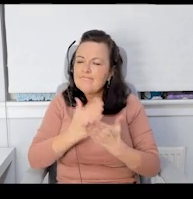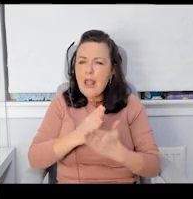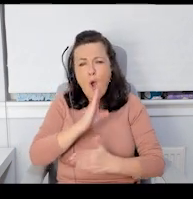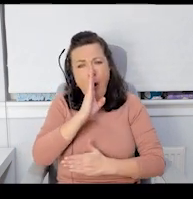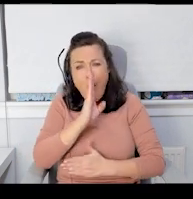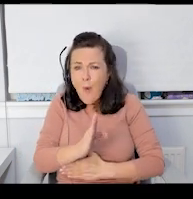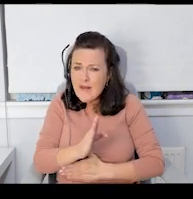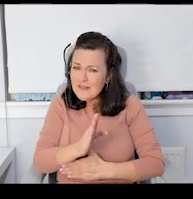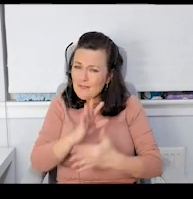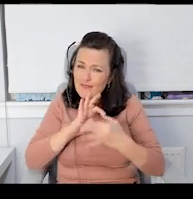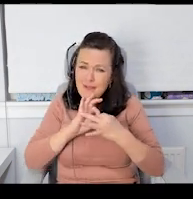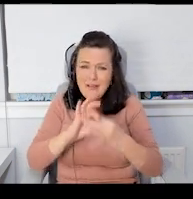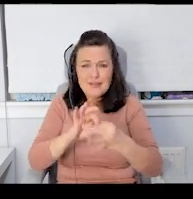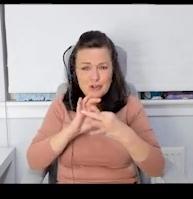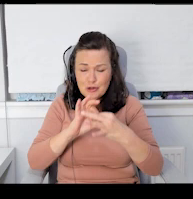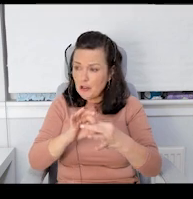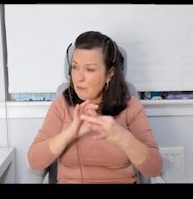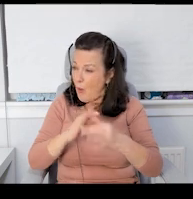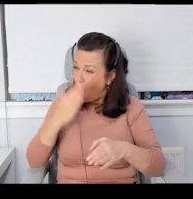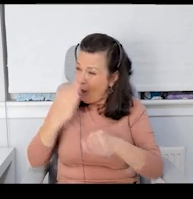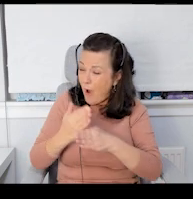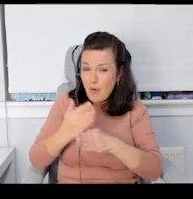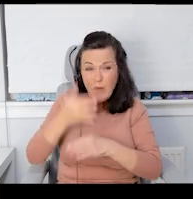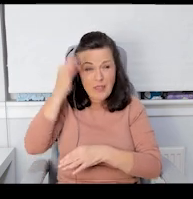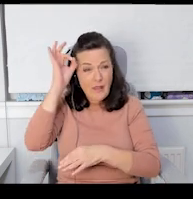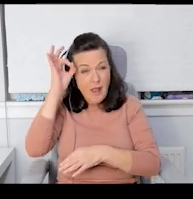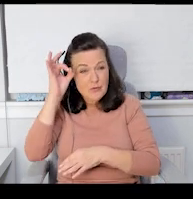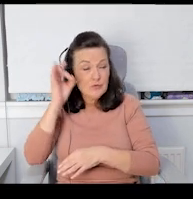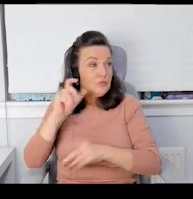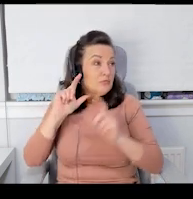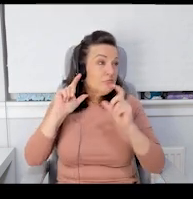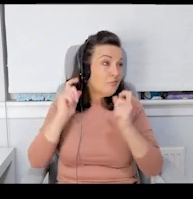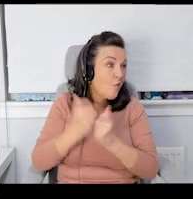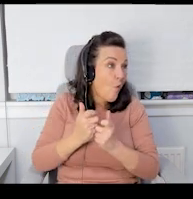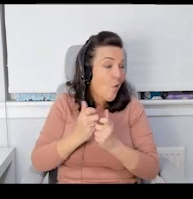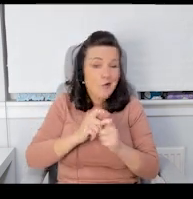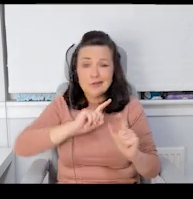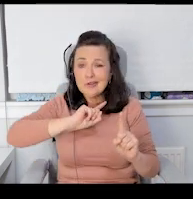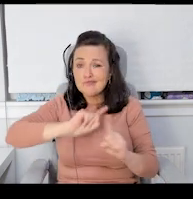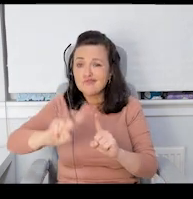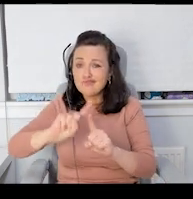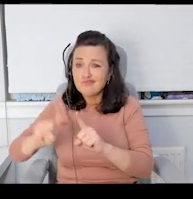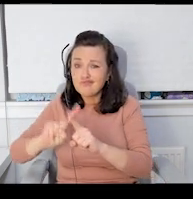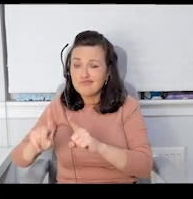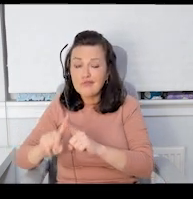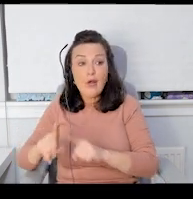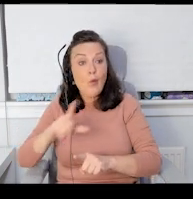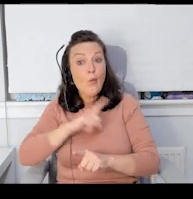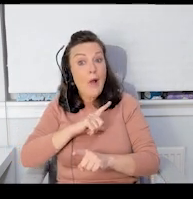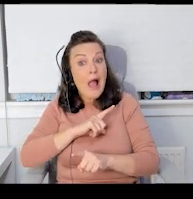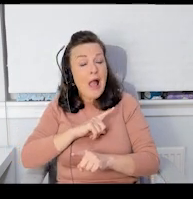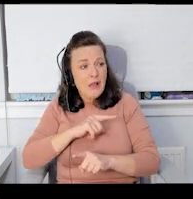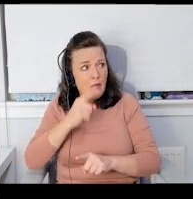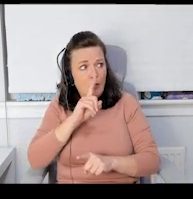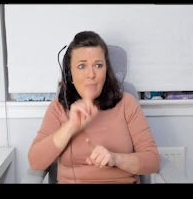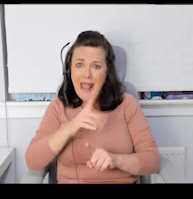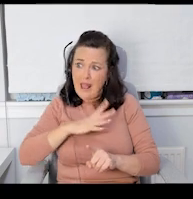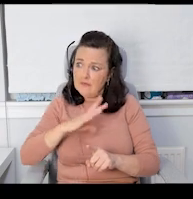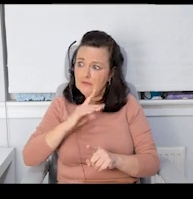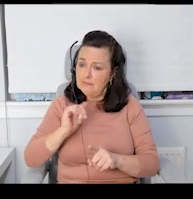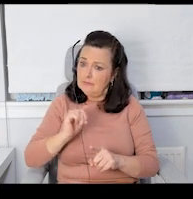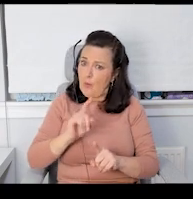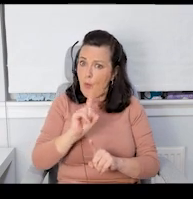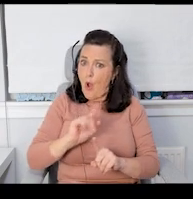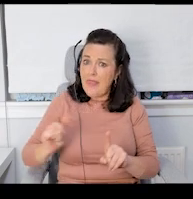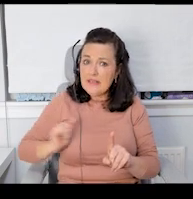what we're looking for, working with college partners, working with local authority, working together about this is the expectation, because it is different with foundation